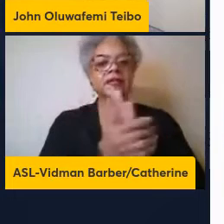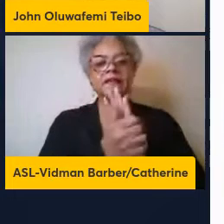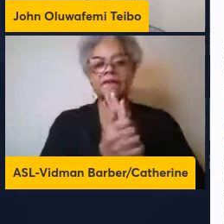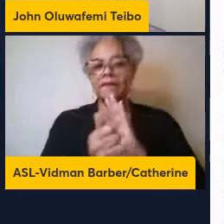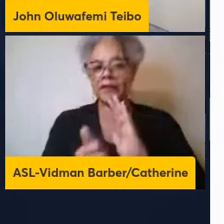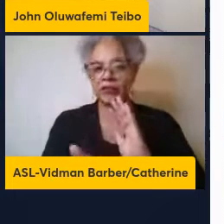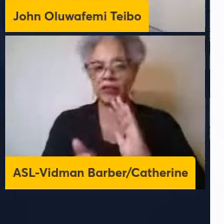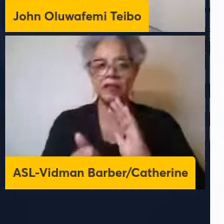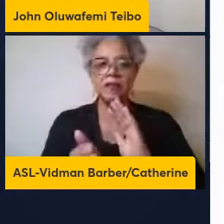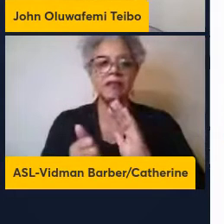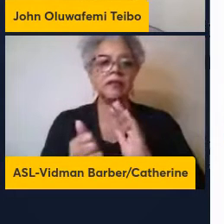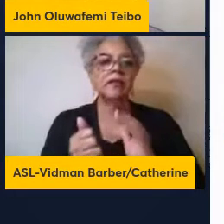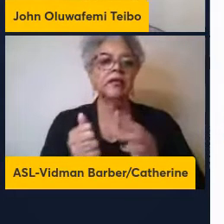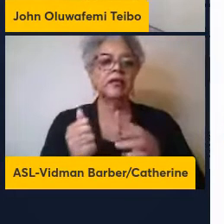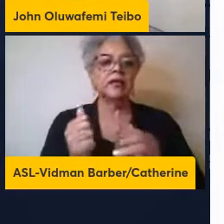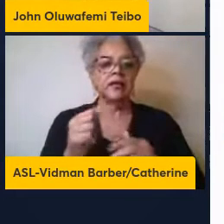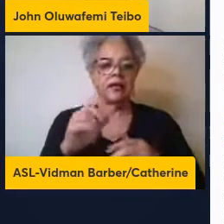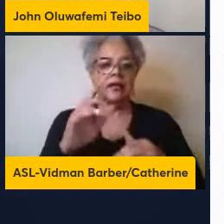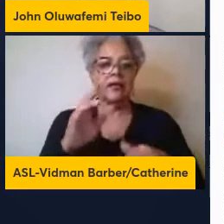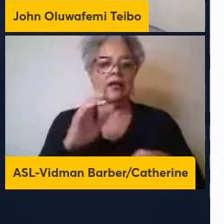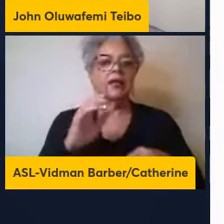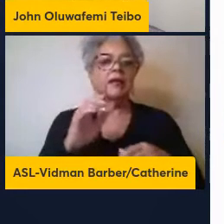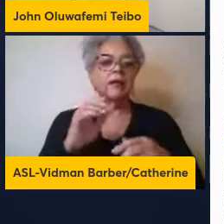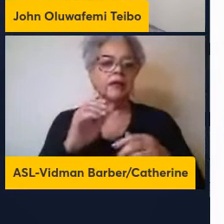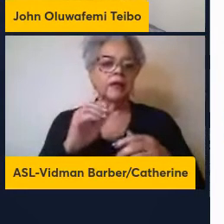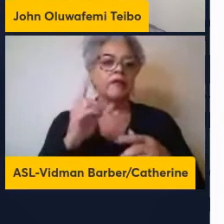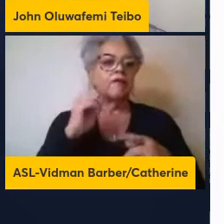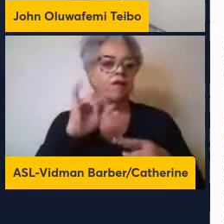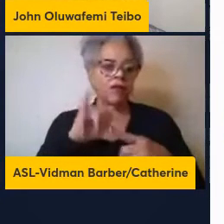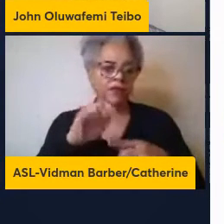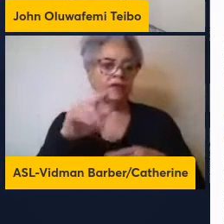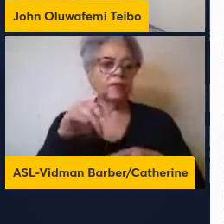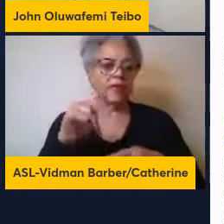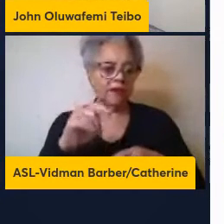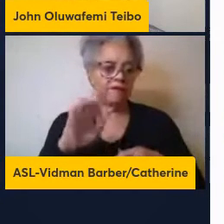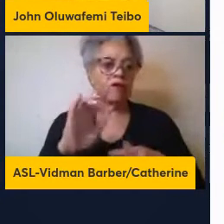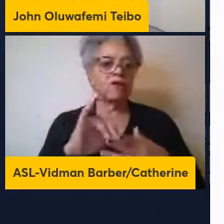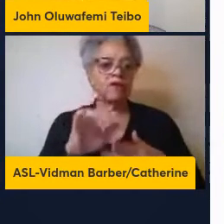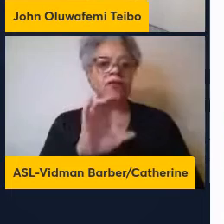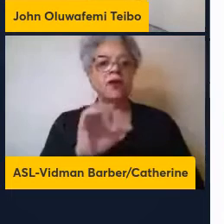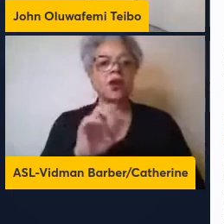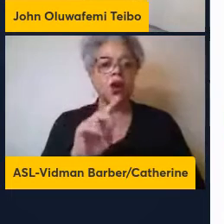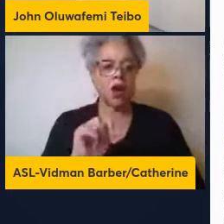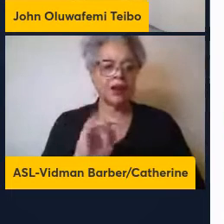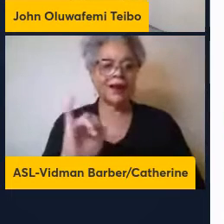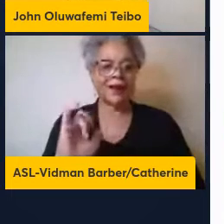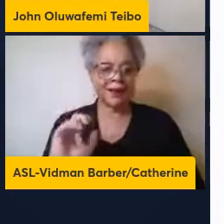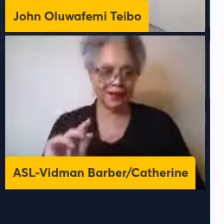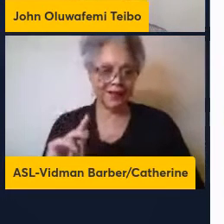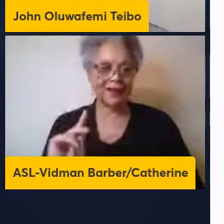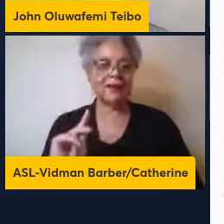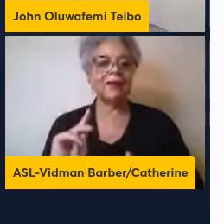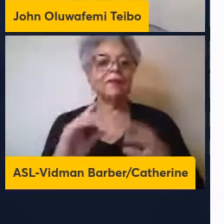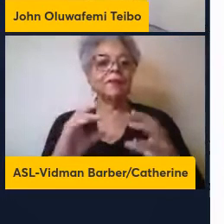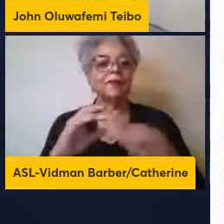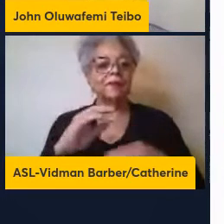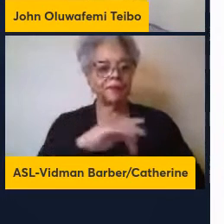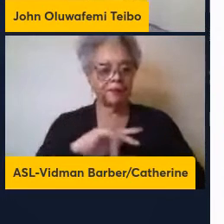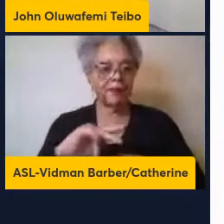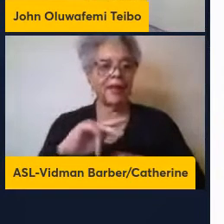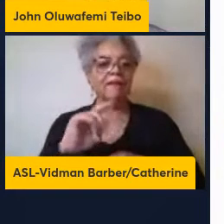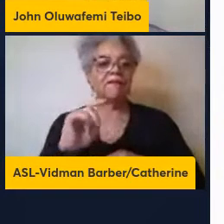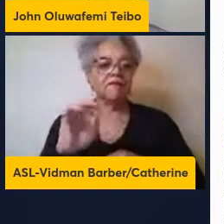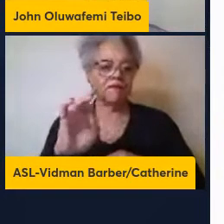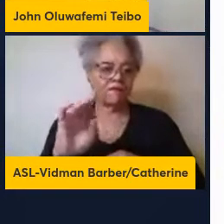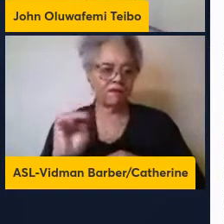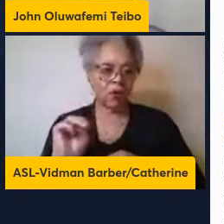for the generation of the CAR T cell therapy, but from lentivir production to the InviRose model and also for